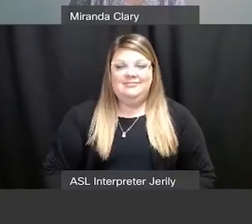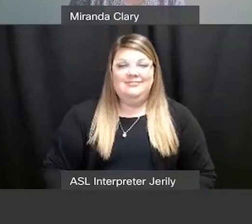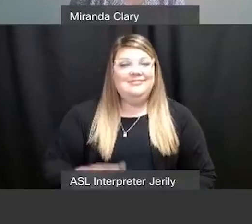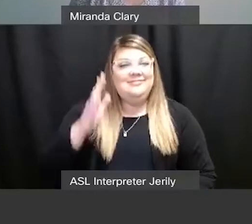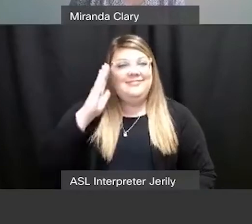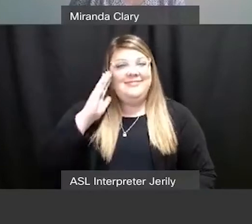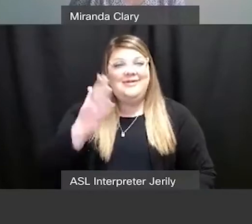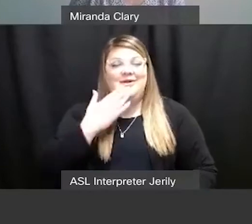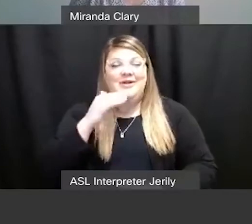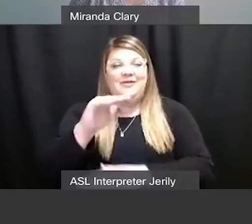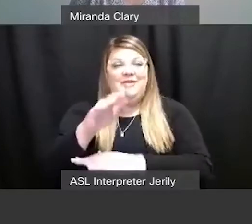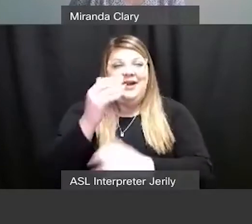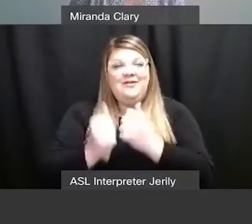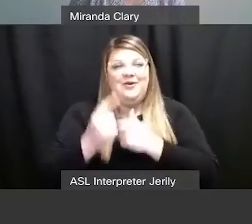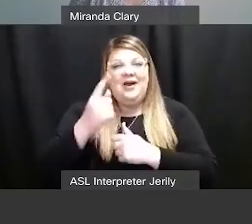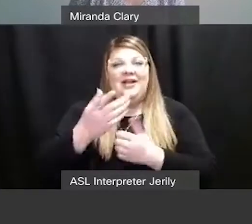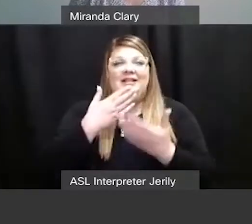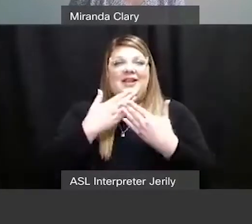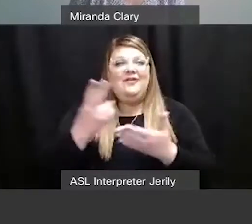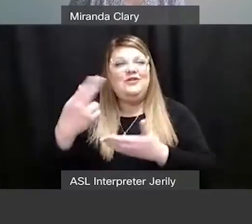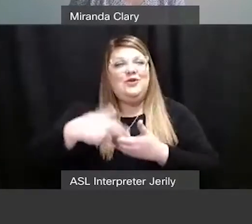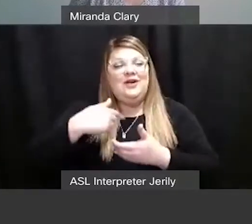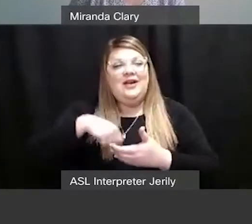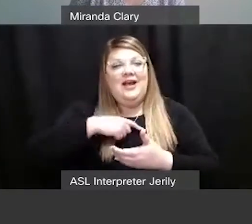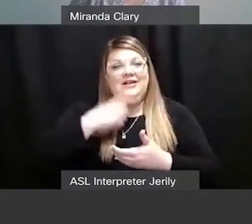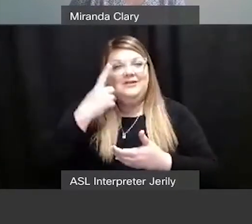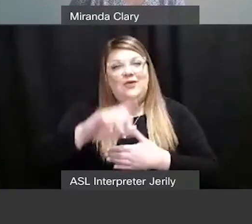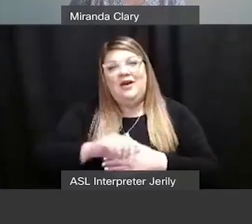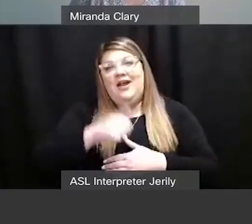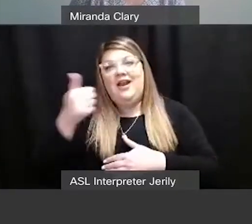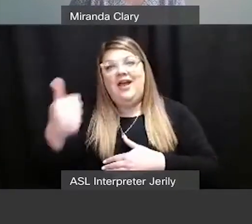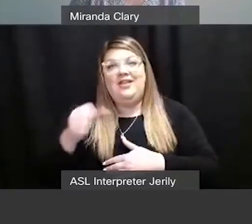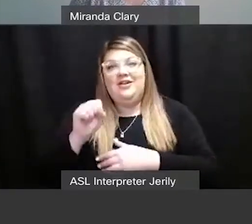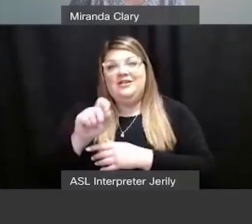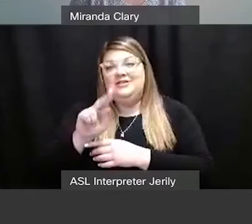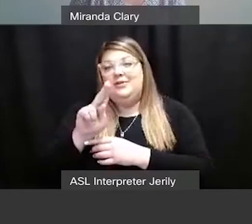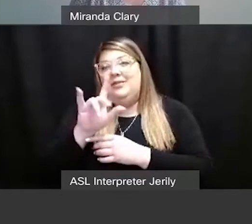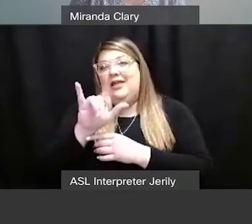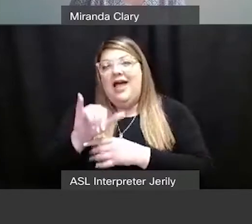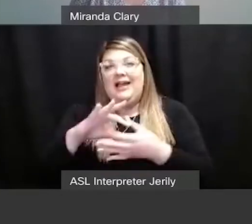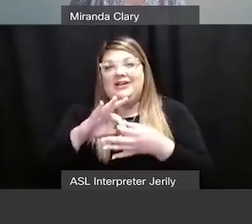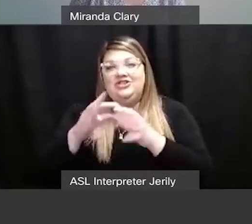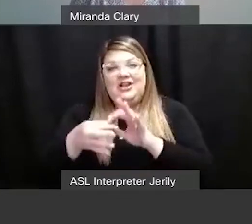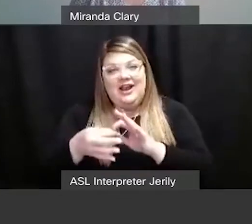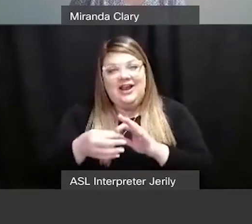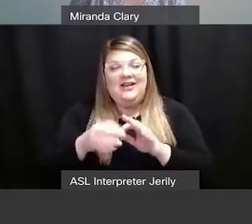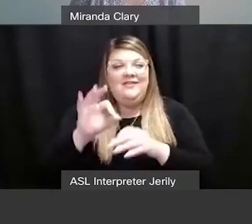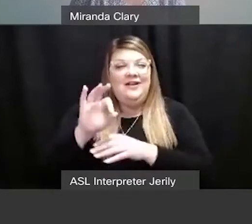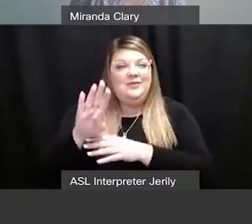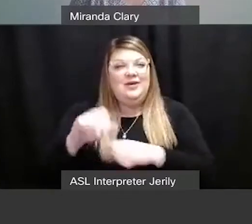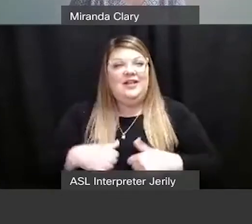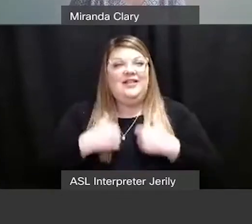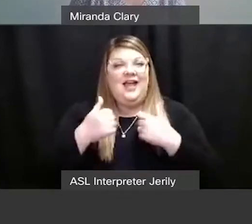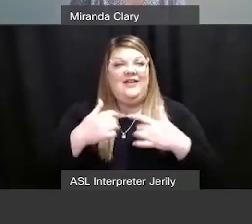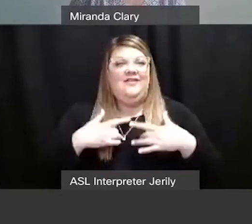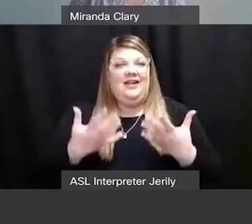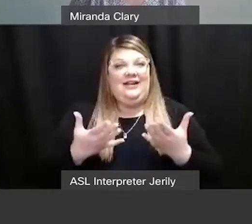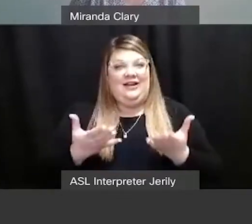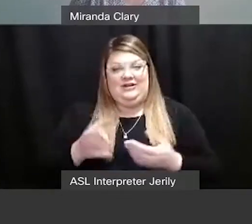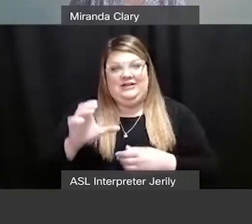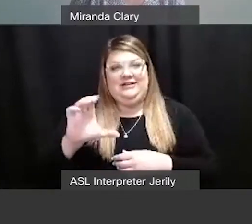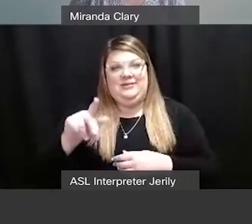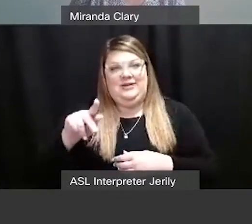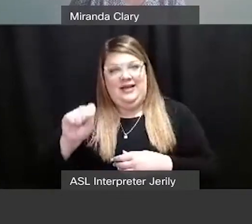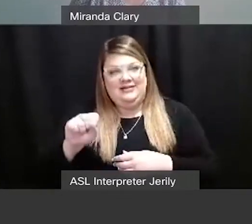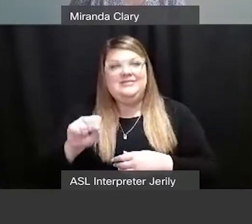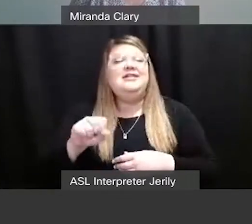Good afternoon, everybody, and thank you for joining us for another supply chain Facebook Live event here at CPS Energy. My name is